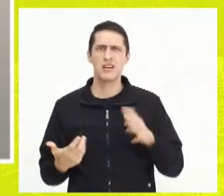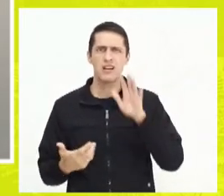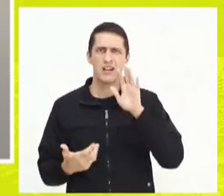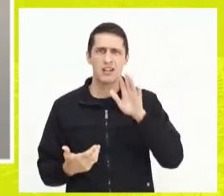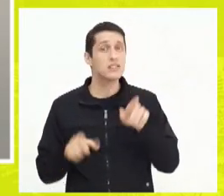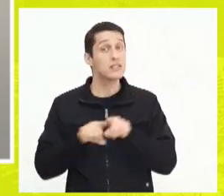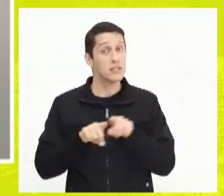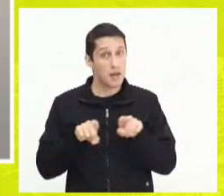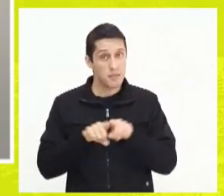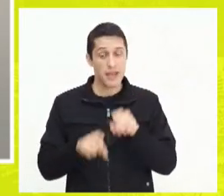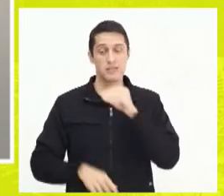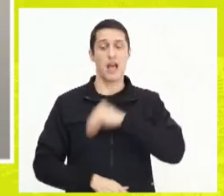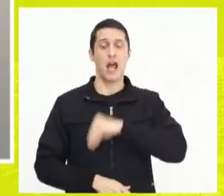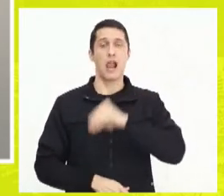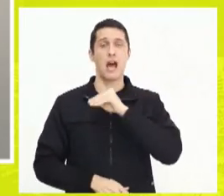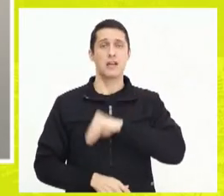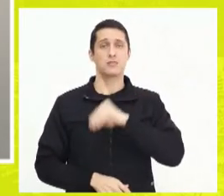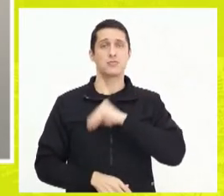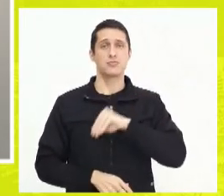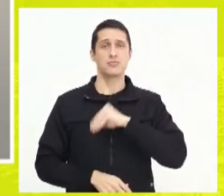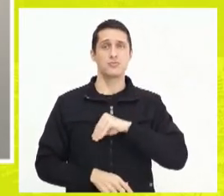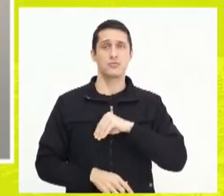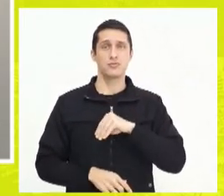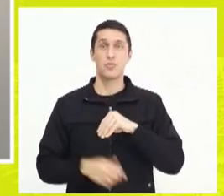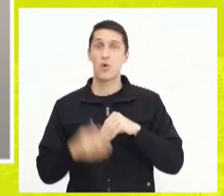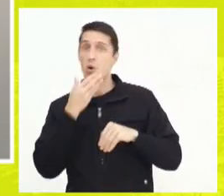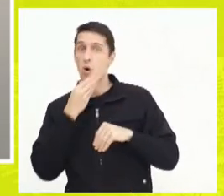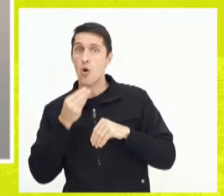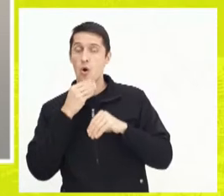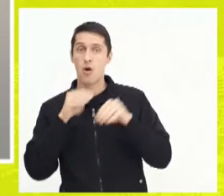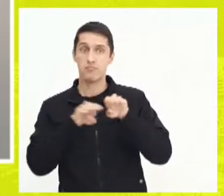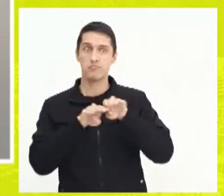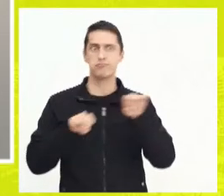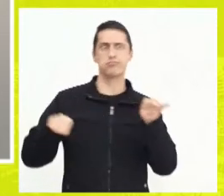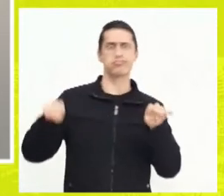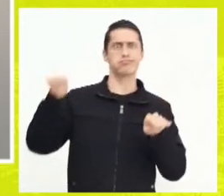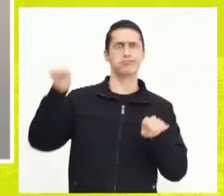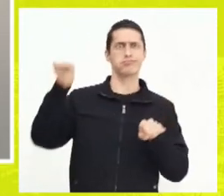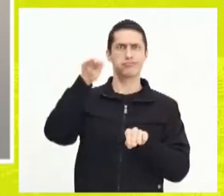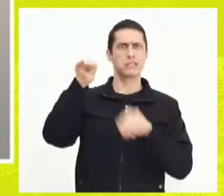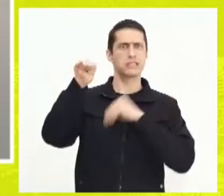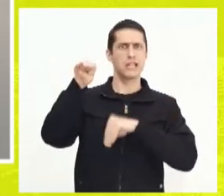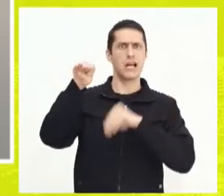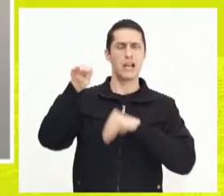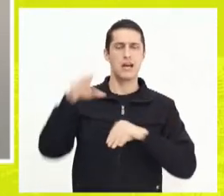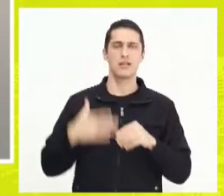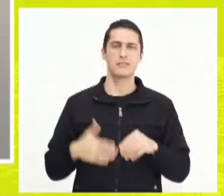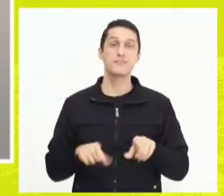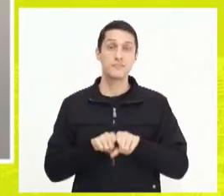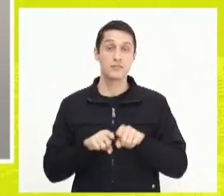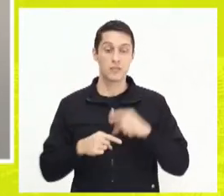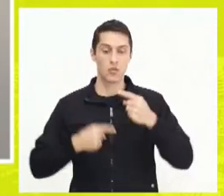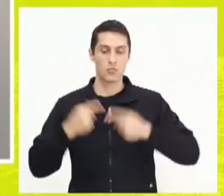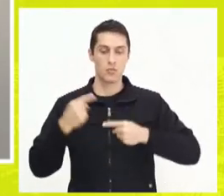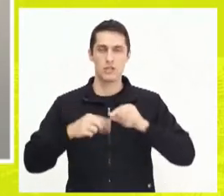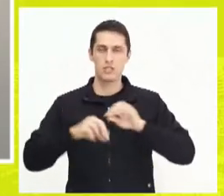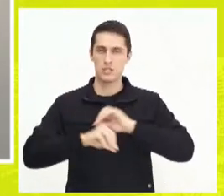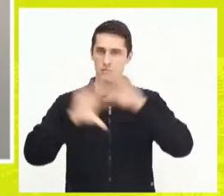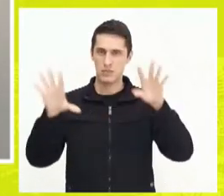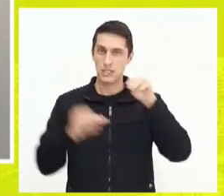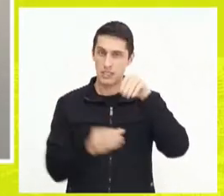salary differences there's lack of transparency as far as policies in